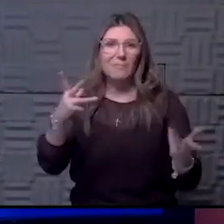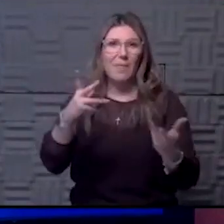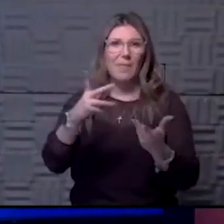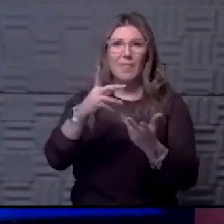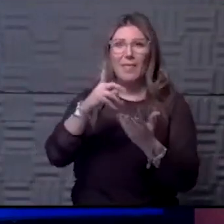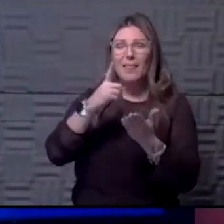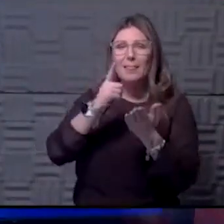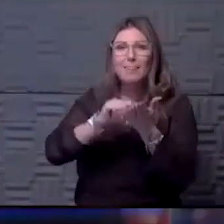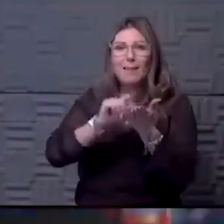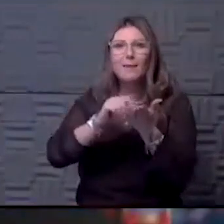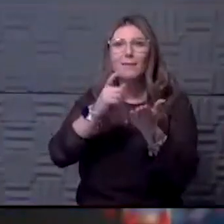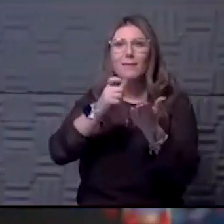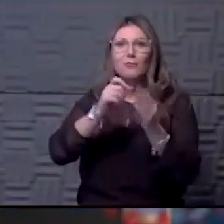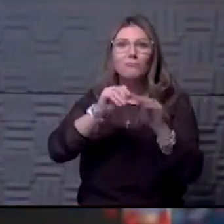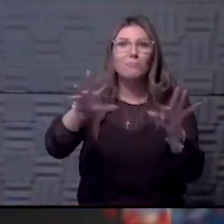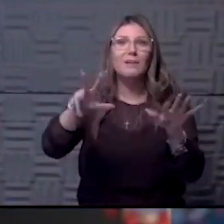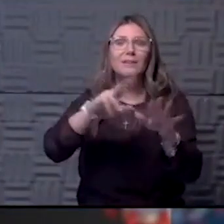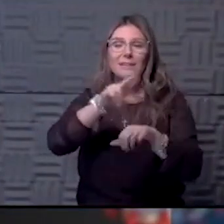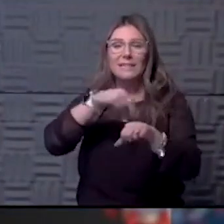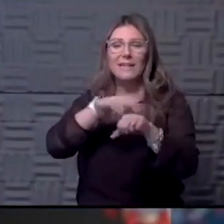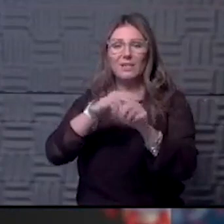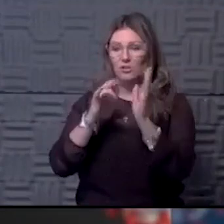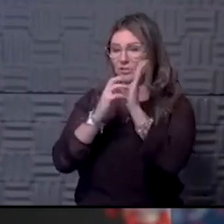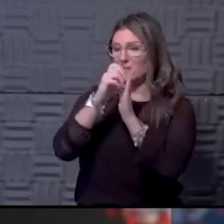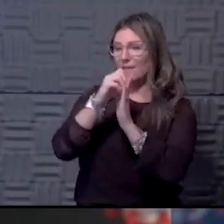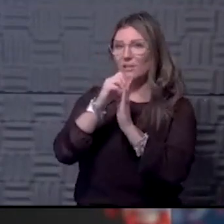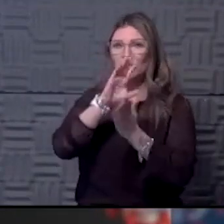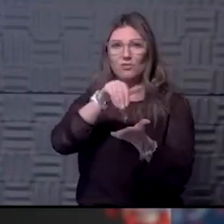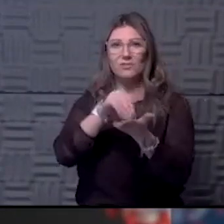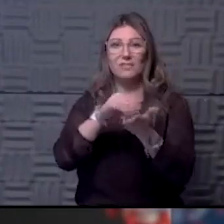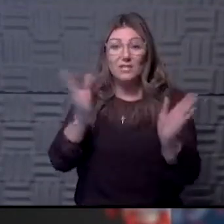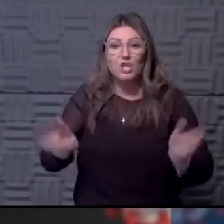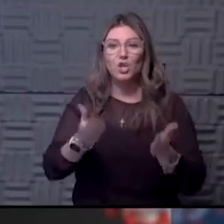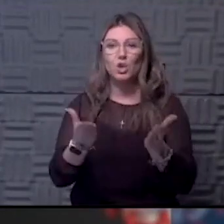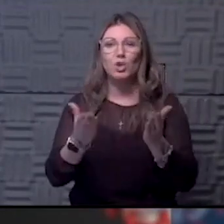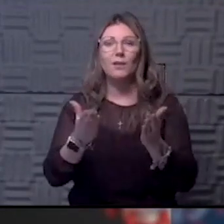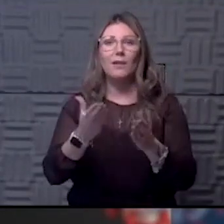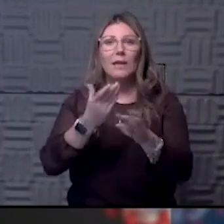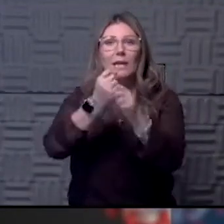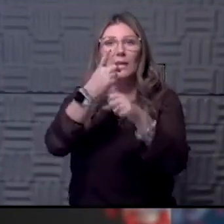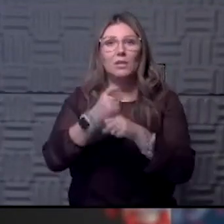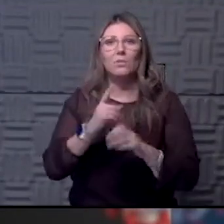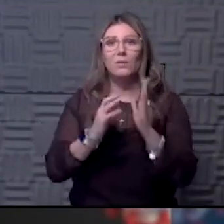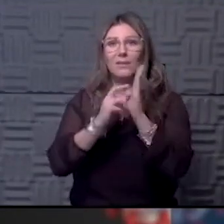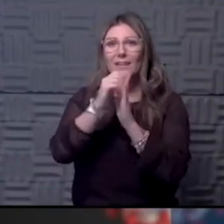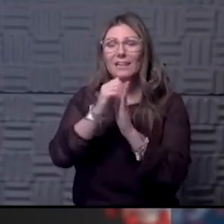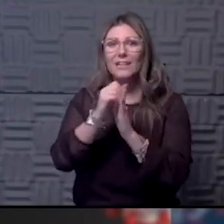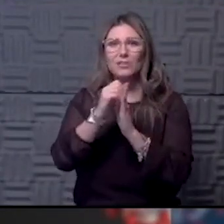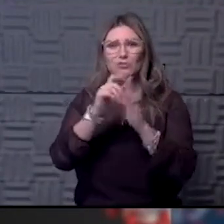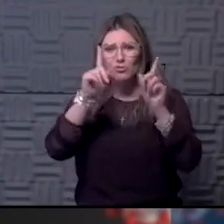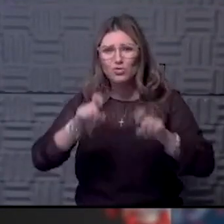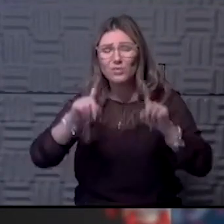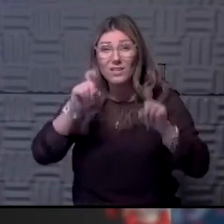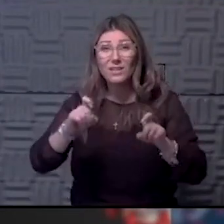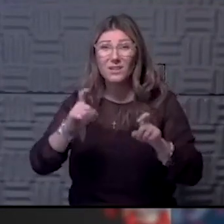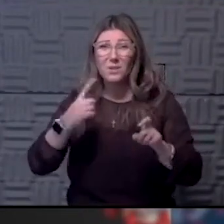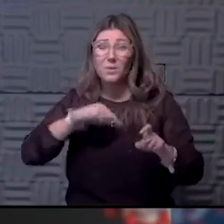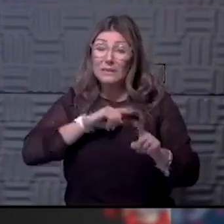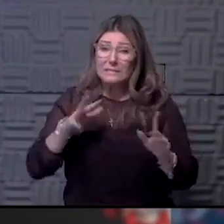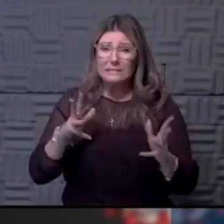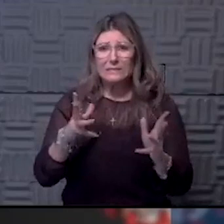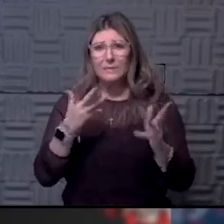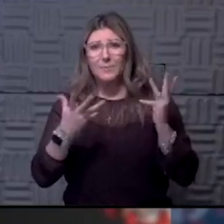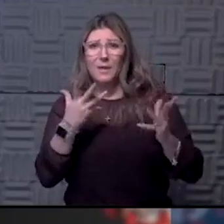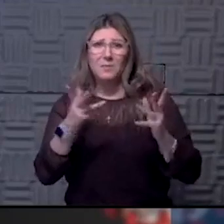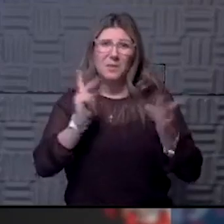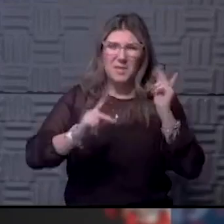leading national cancer centers encouraging annual cancer screenings. We're nervous people aren't getting screened. We know that